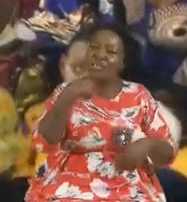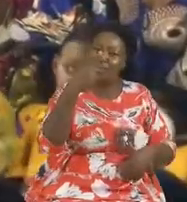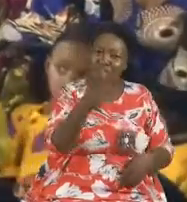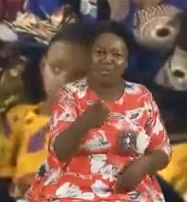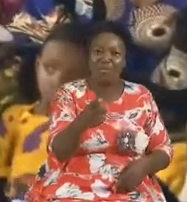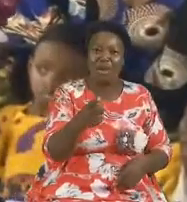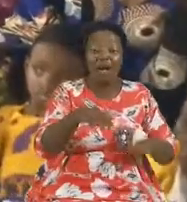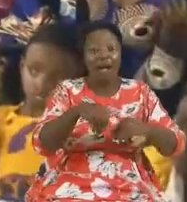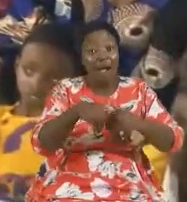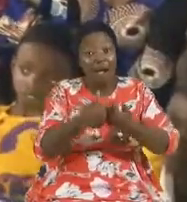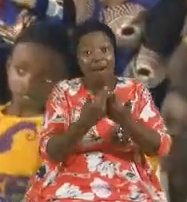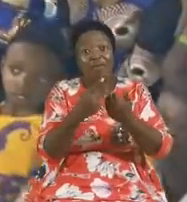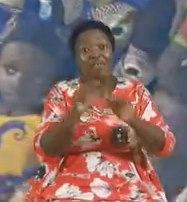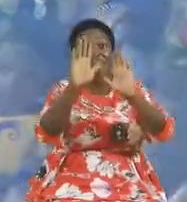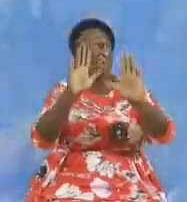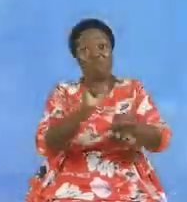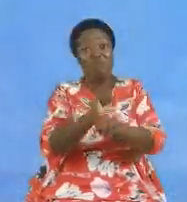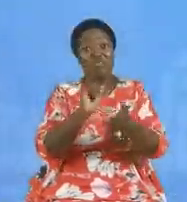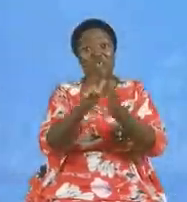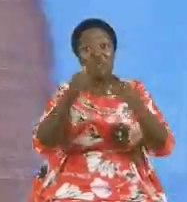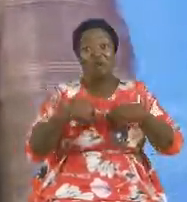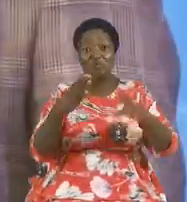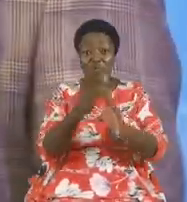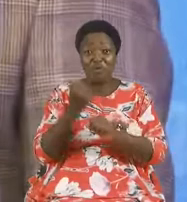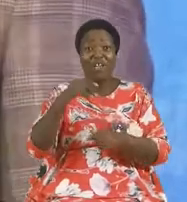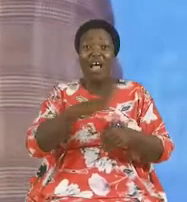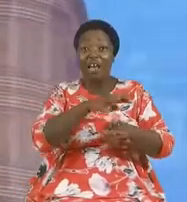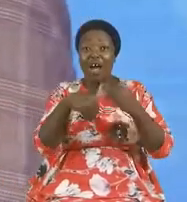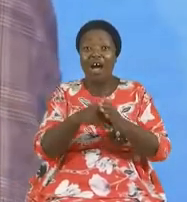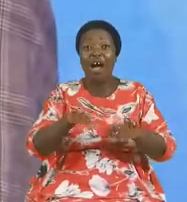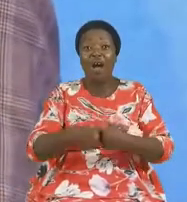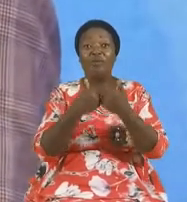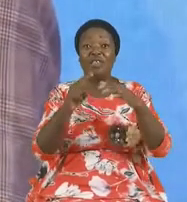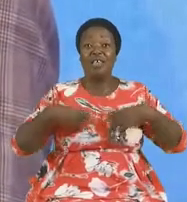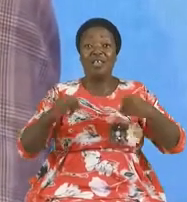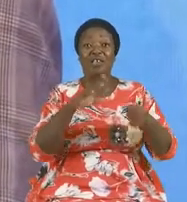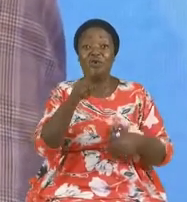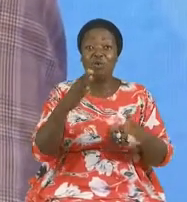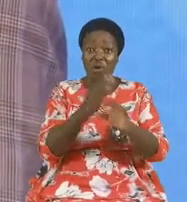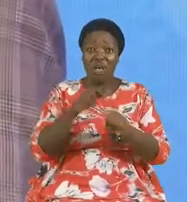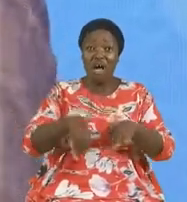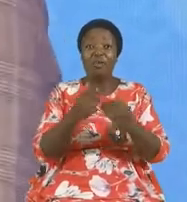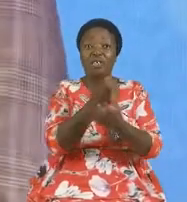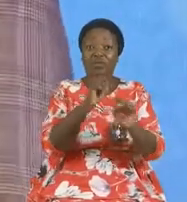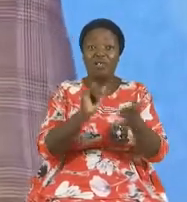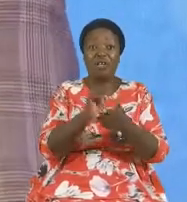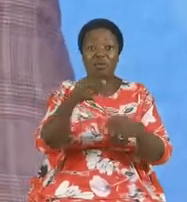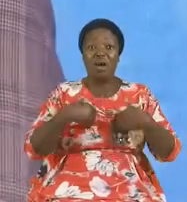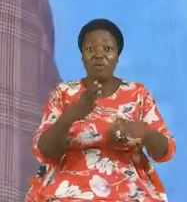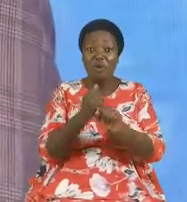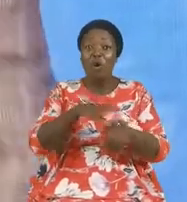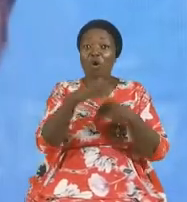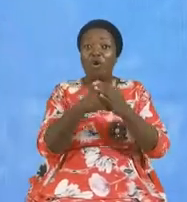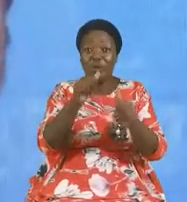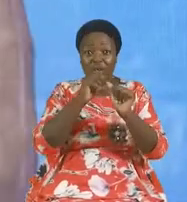That's why tonight I come to you to tell you how the miracles you've got, how the healing